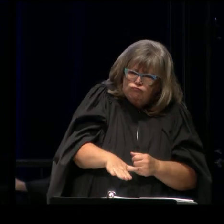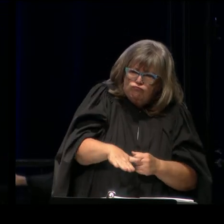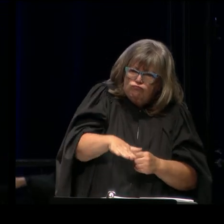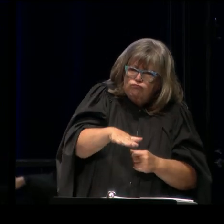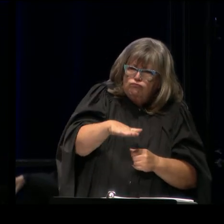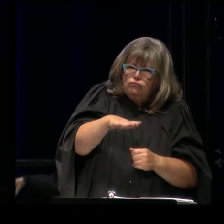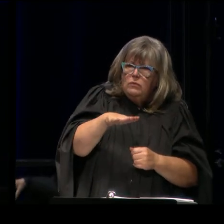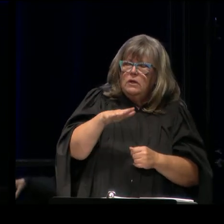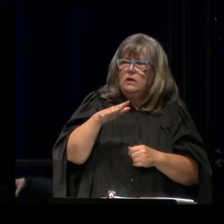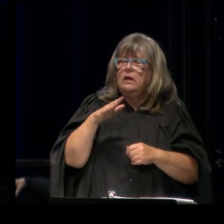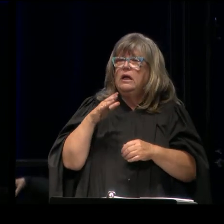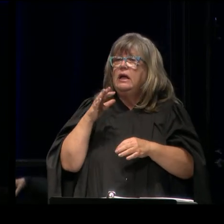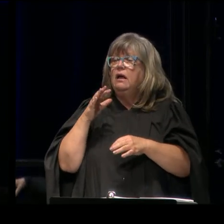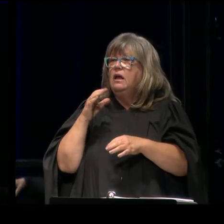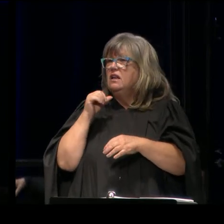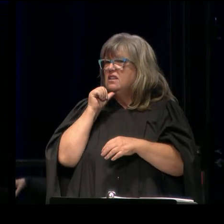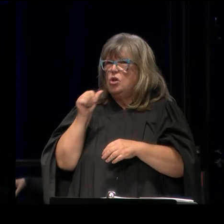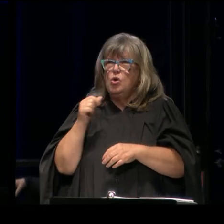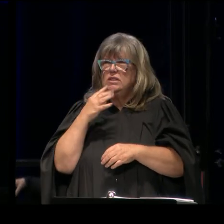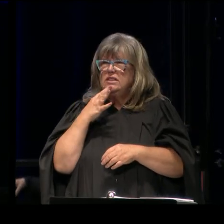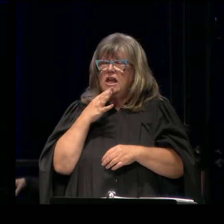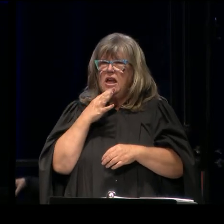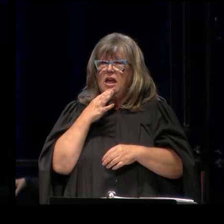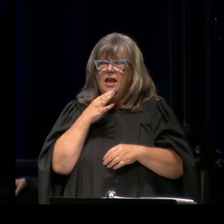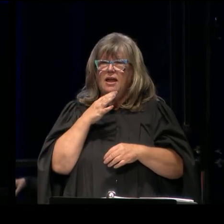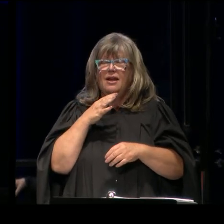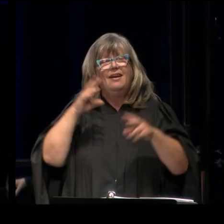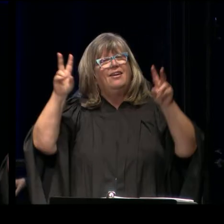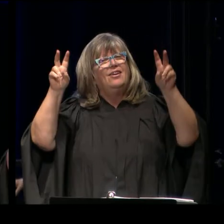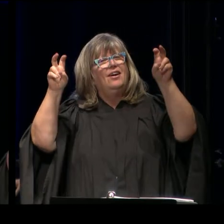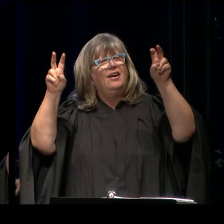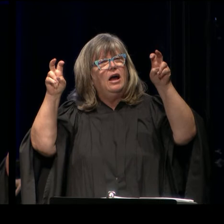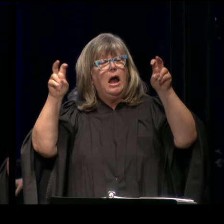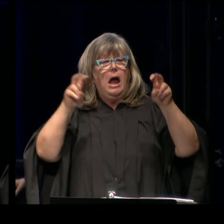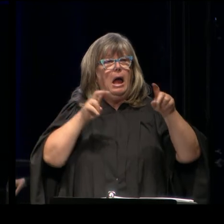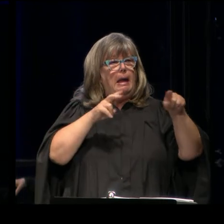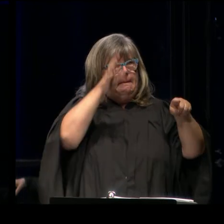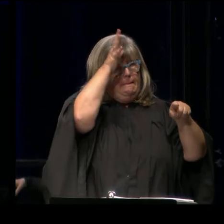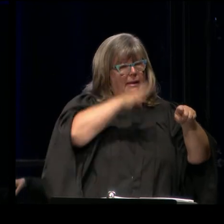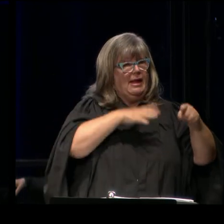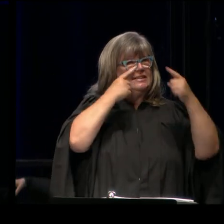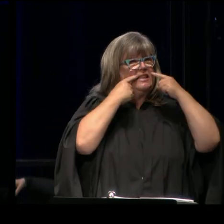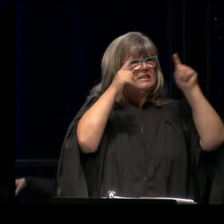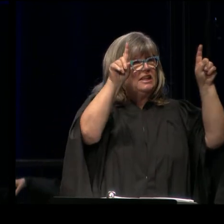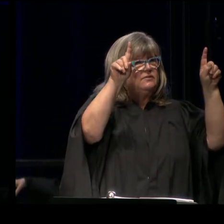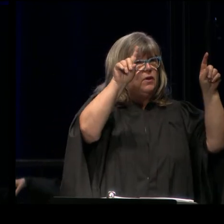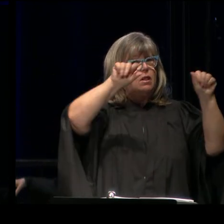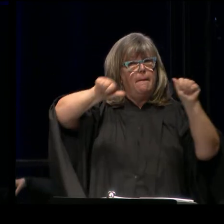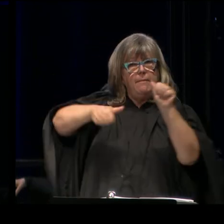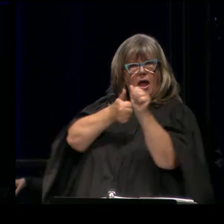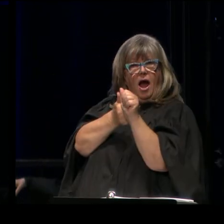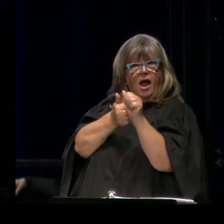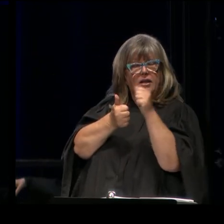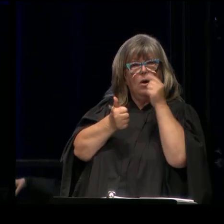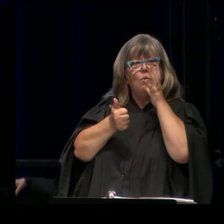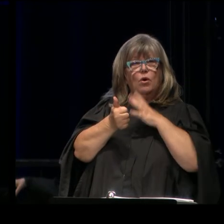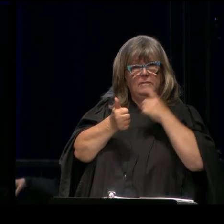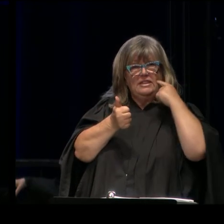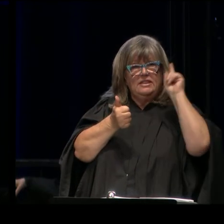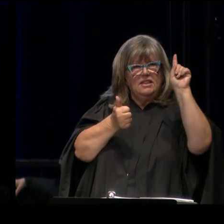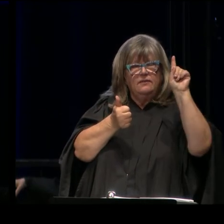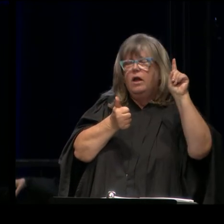Instead of saying, behind a successful man, there is a successful woman, we need to